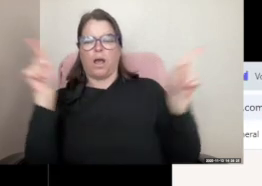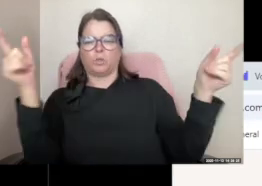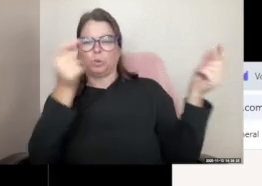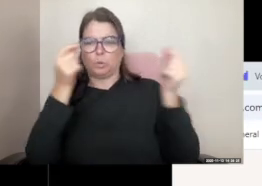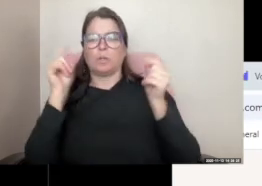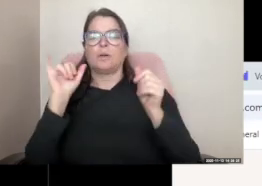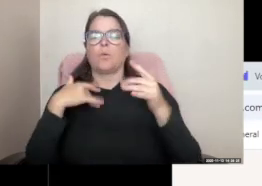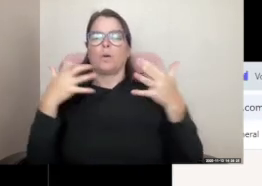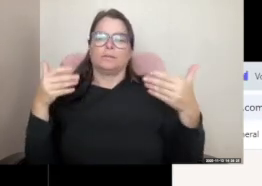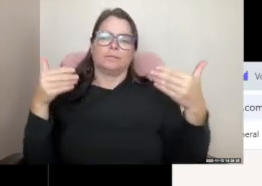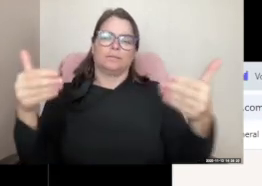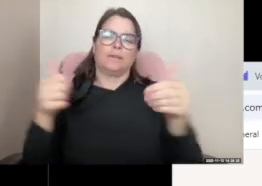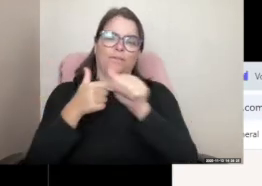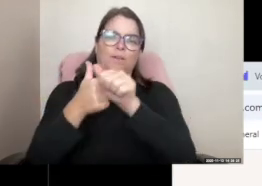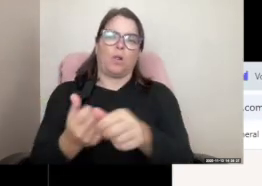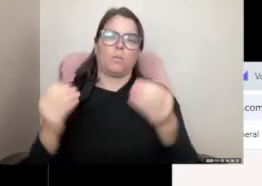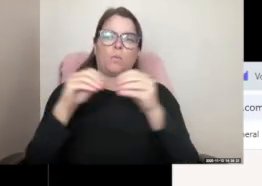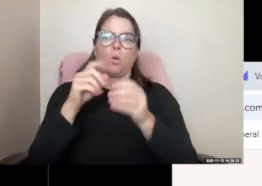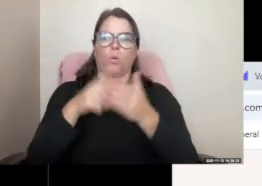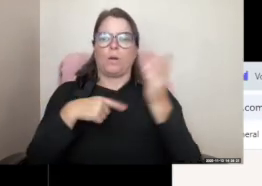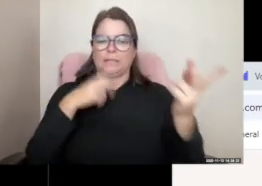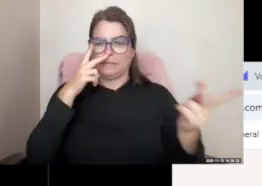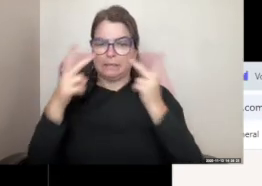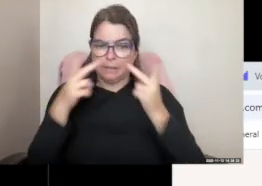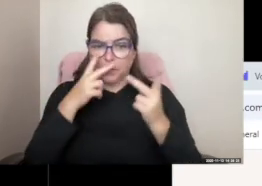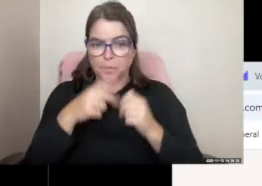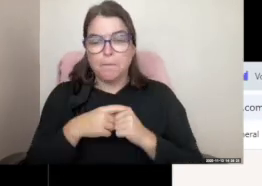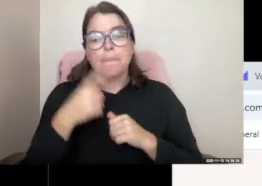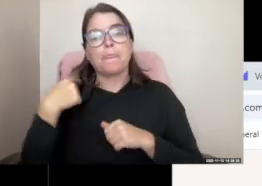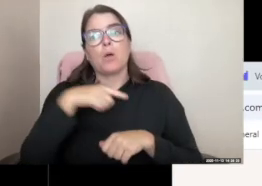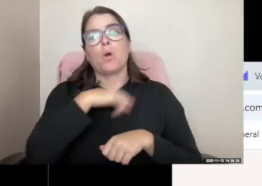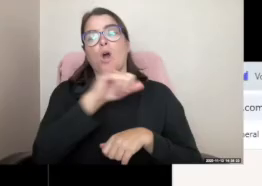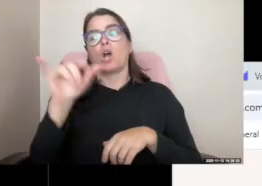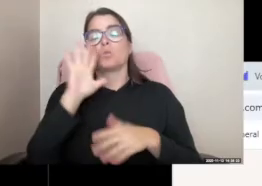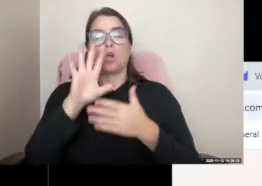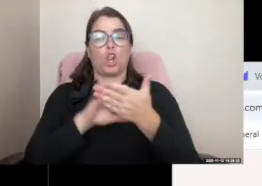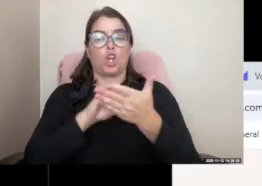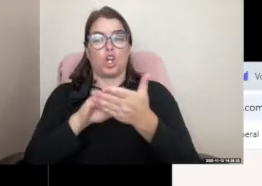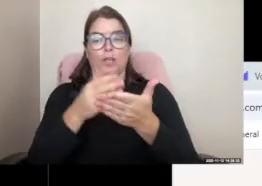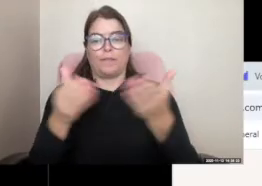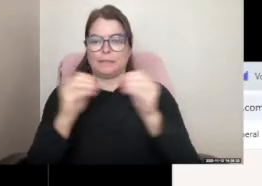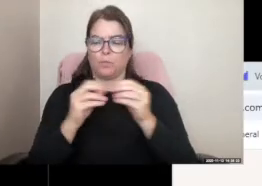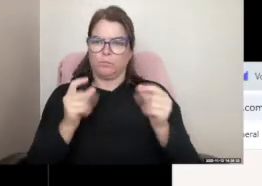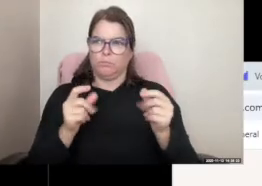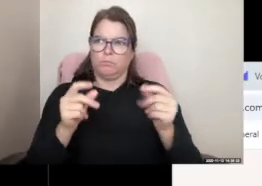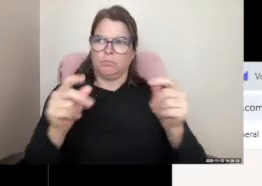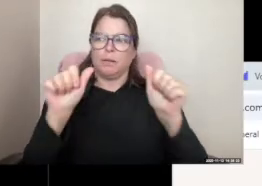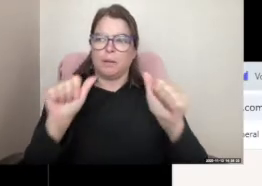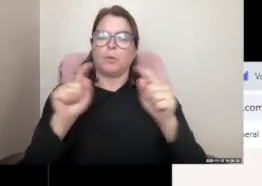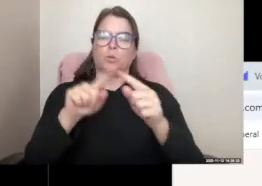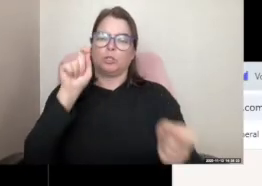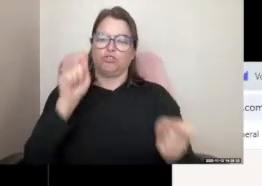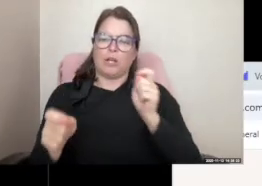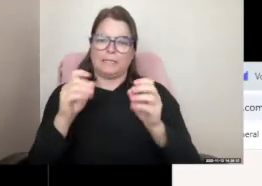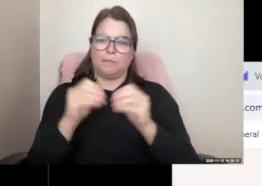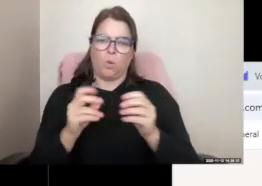success breeds success. People will see it and will want to invest more. People who are laggards will see their neighbors doing it,